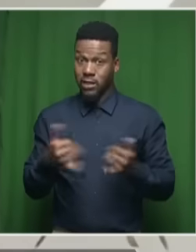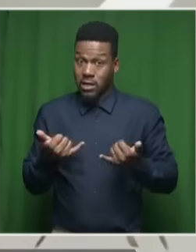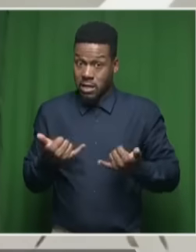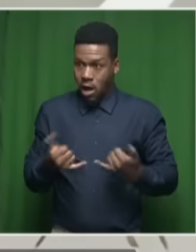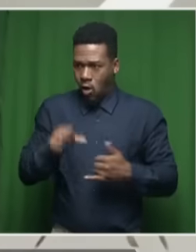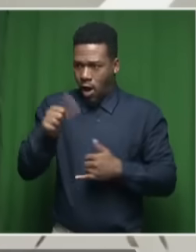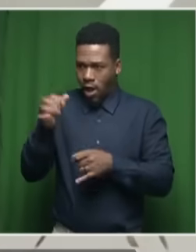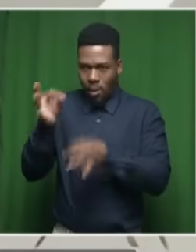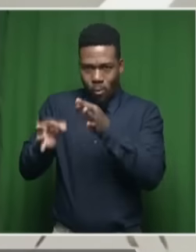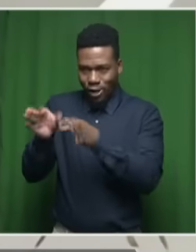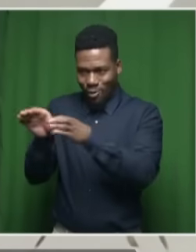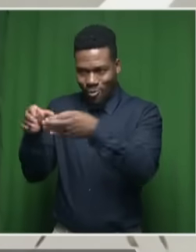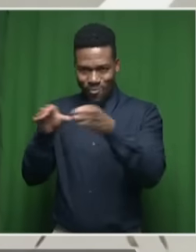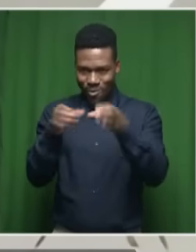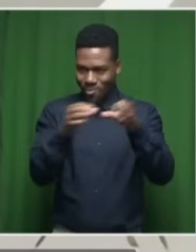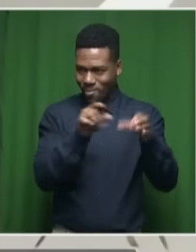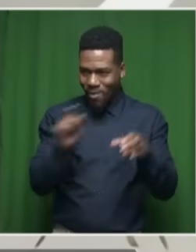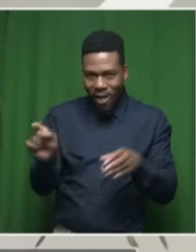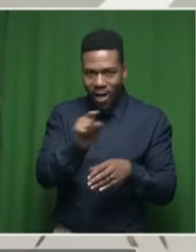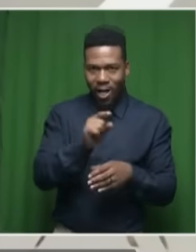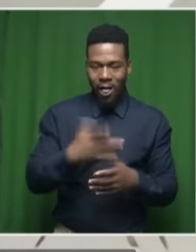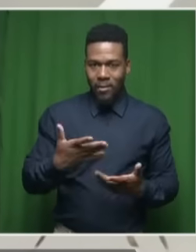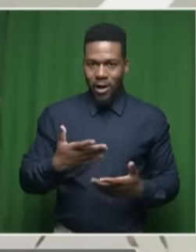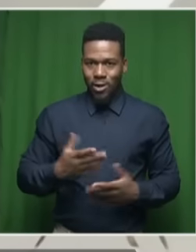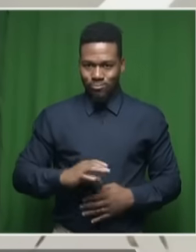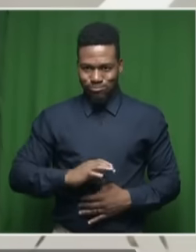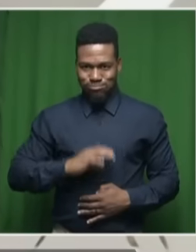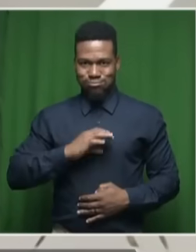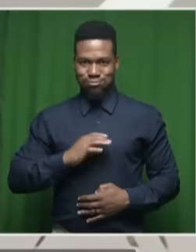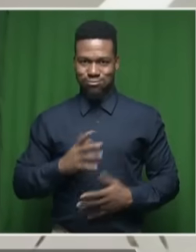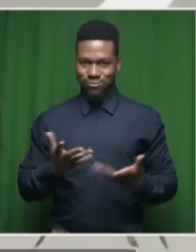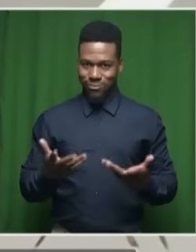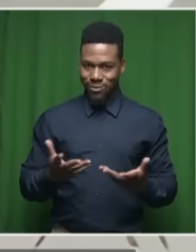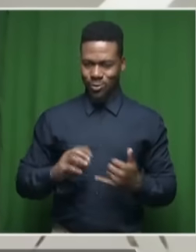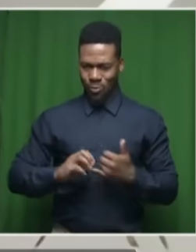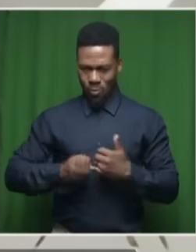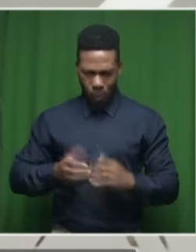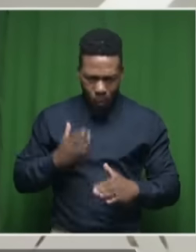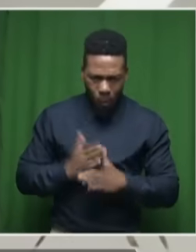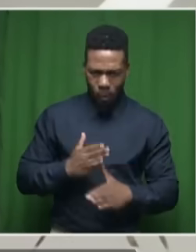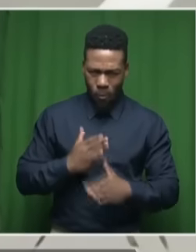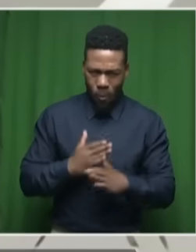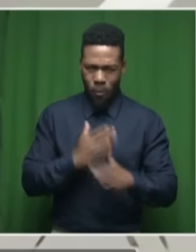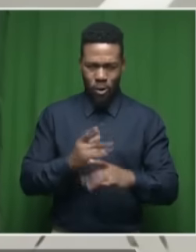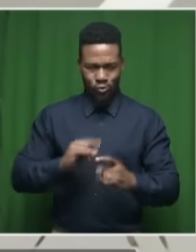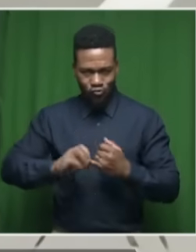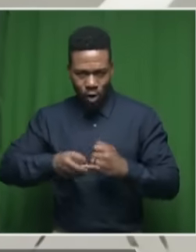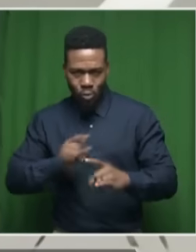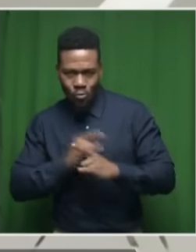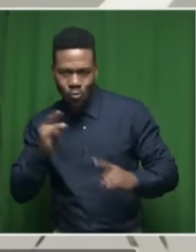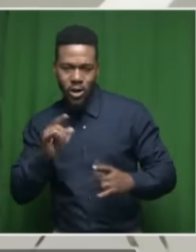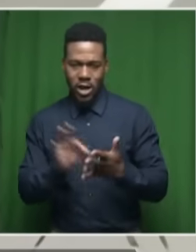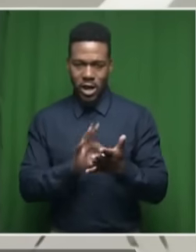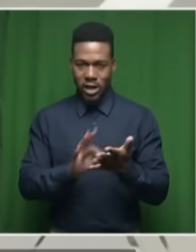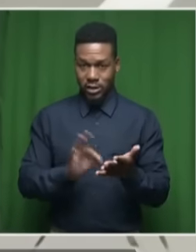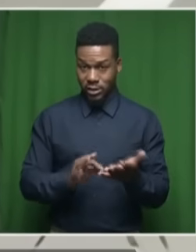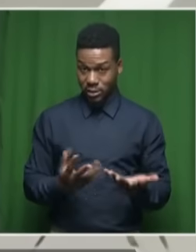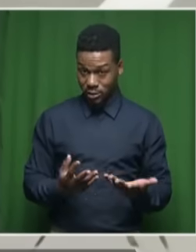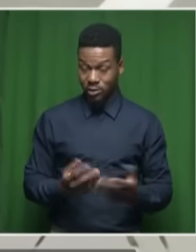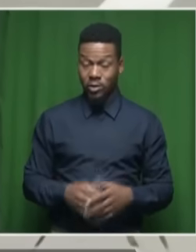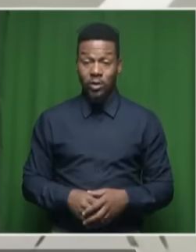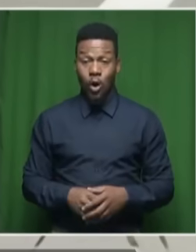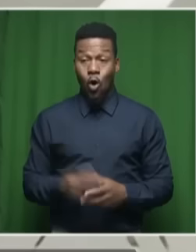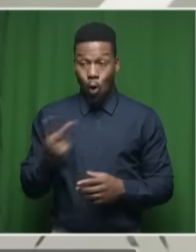parties to work even harder in order to win the elections. But also at the same time, they've got a feeling that it is possible